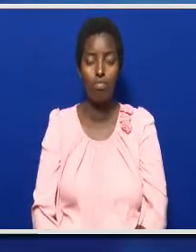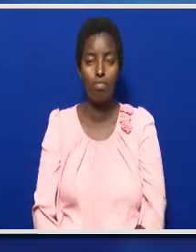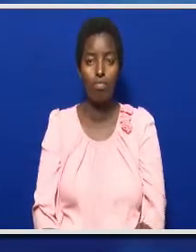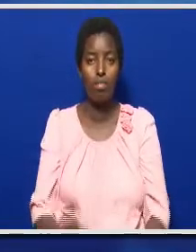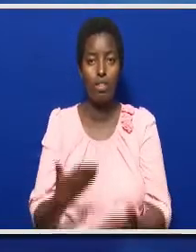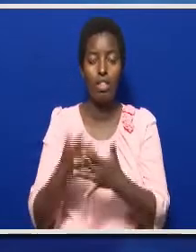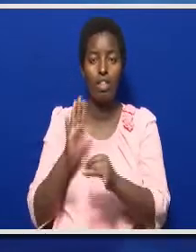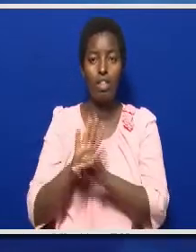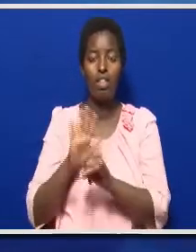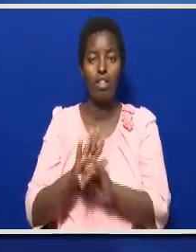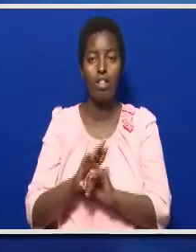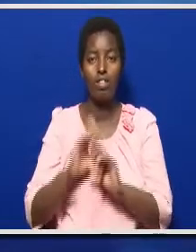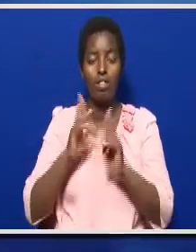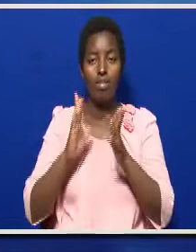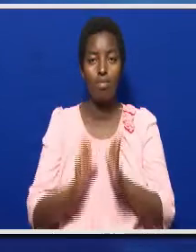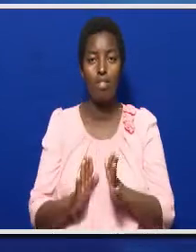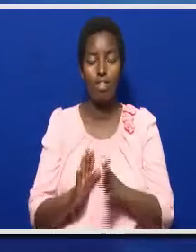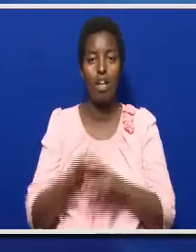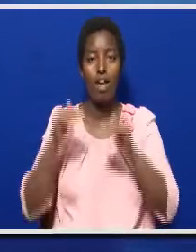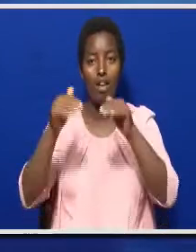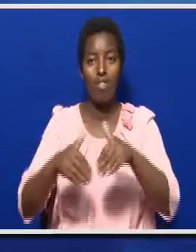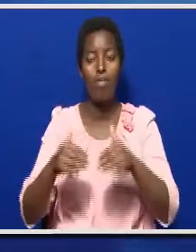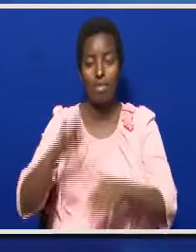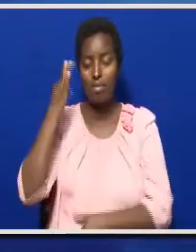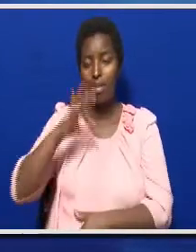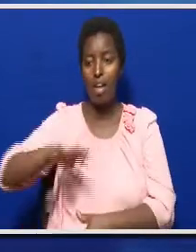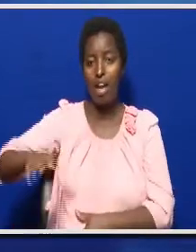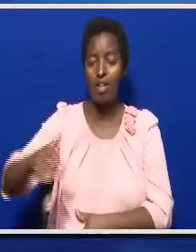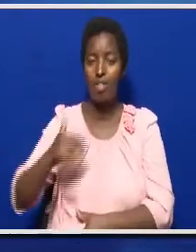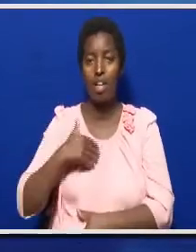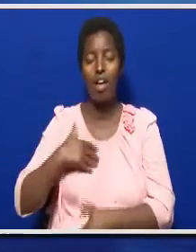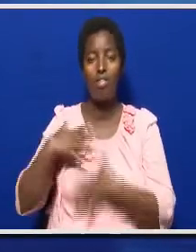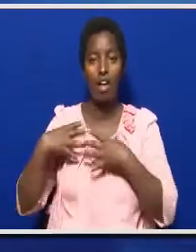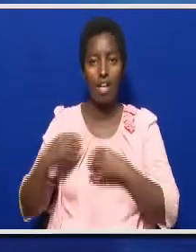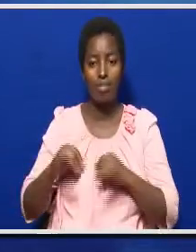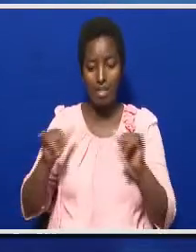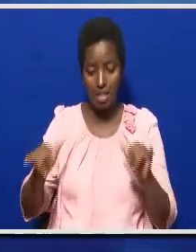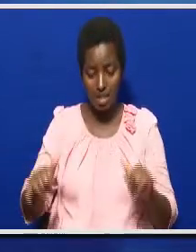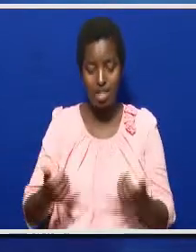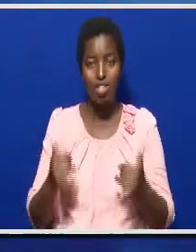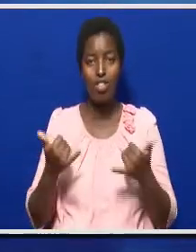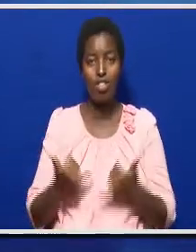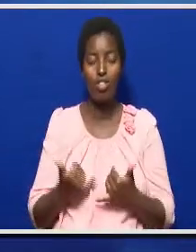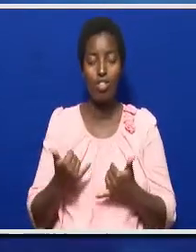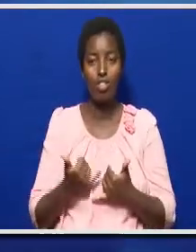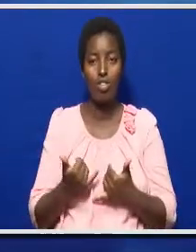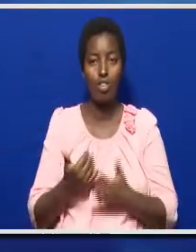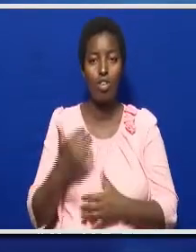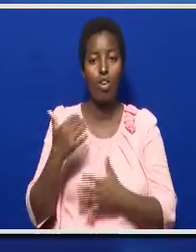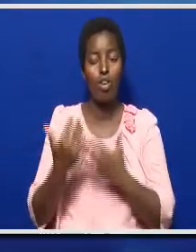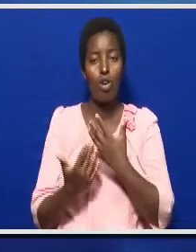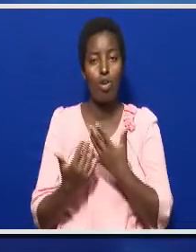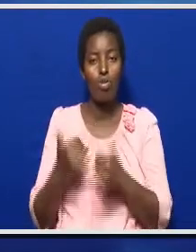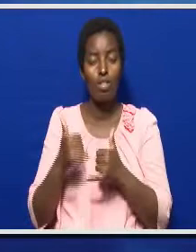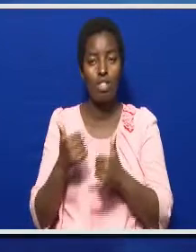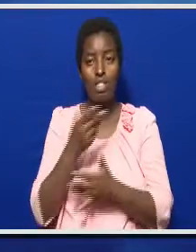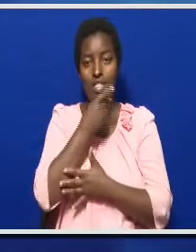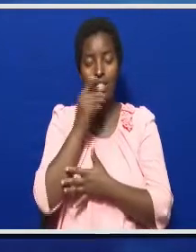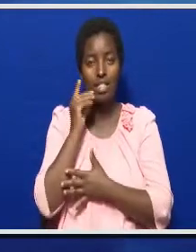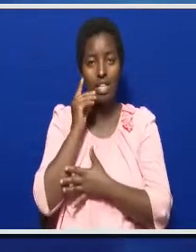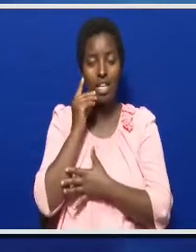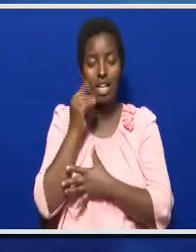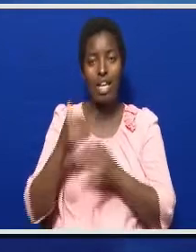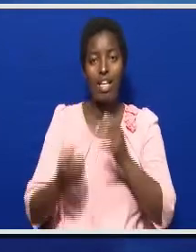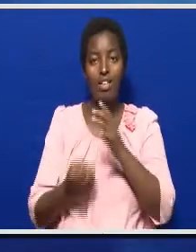All right, many thanks for that, Maureen. Now, farmers in Makueni County have embraced the newly cropped varieties that are now